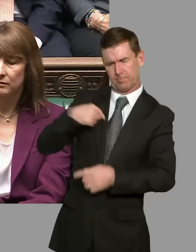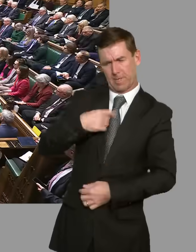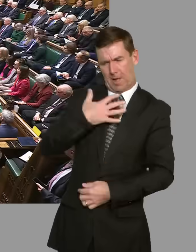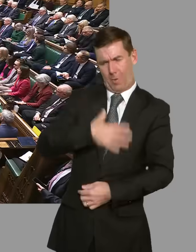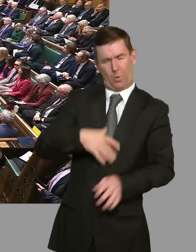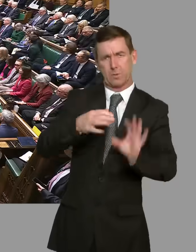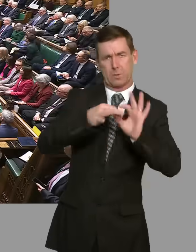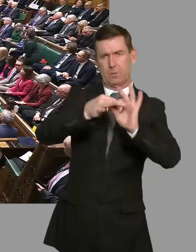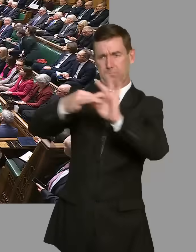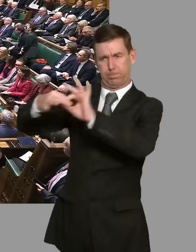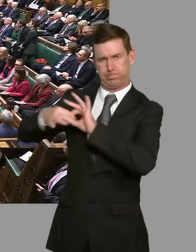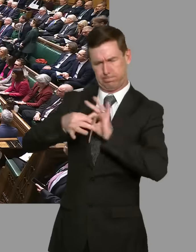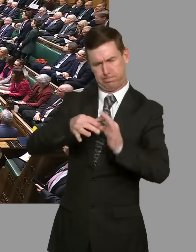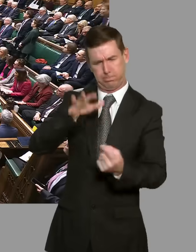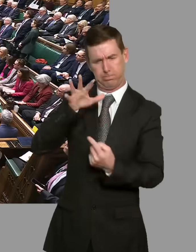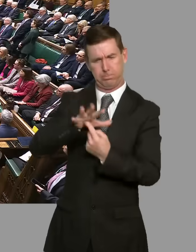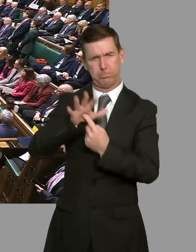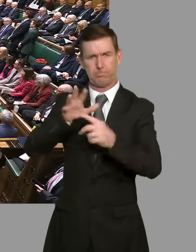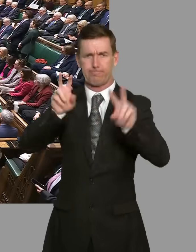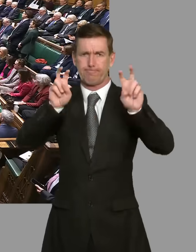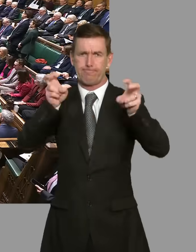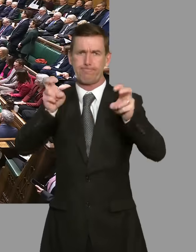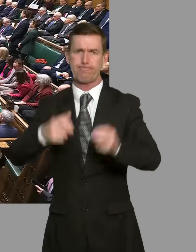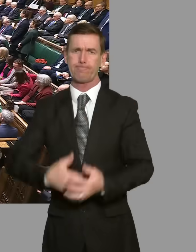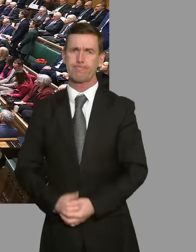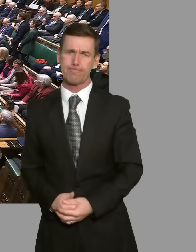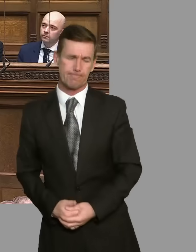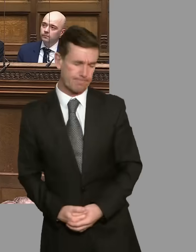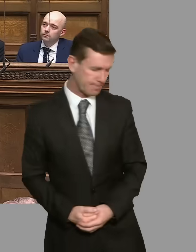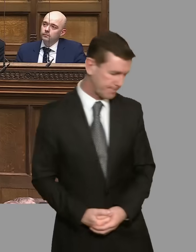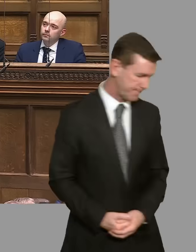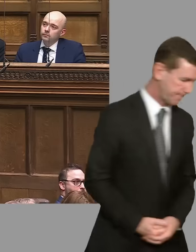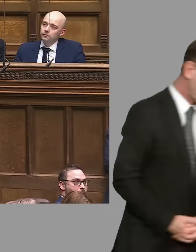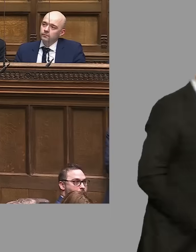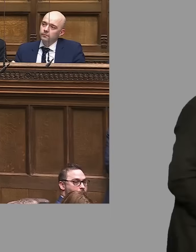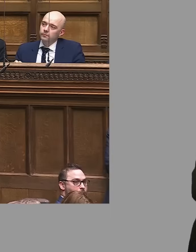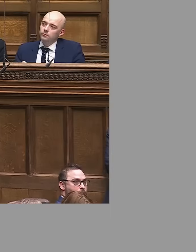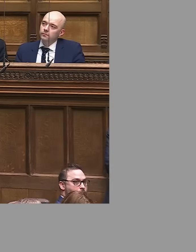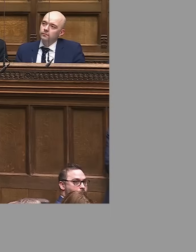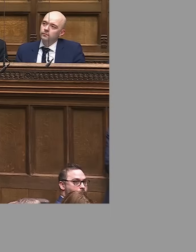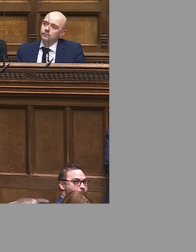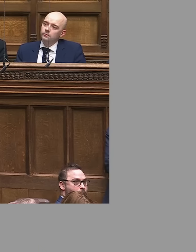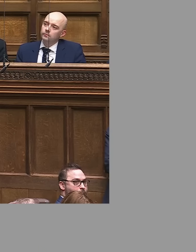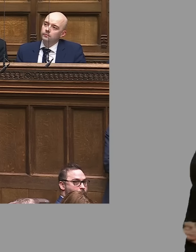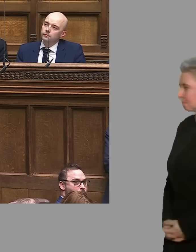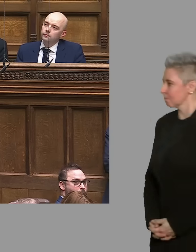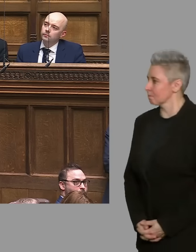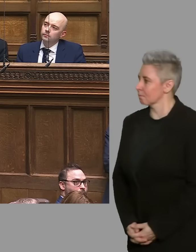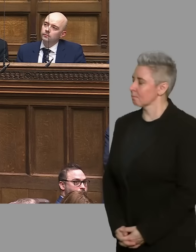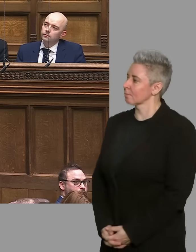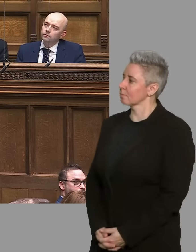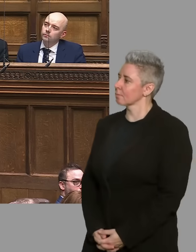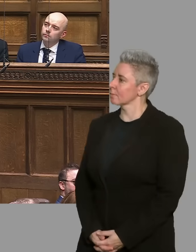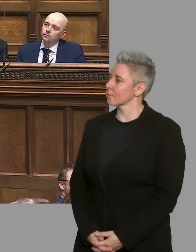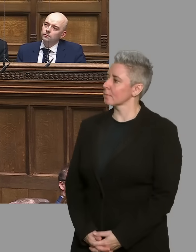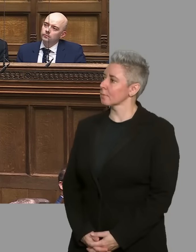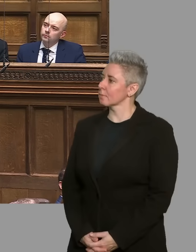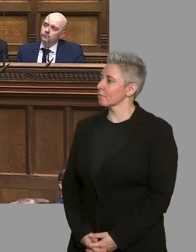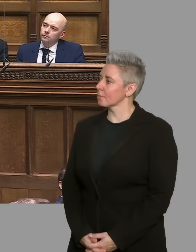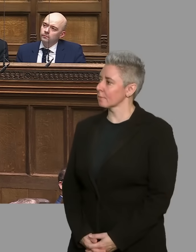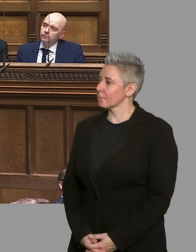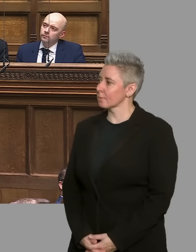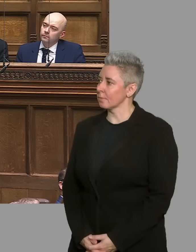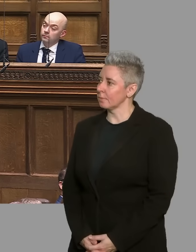issue. Masterson. Thank you, Mr. Speaker. I was very pleased to hear that the government's latest announcement about the rollout of